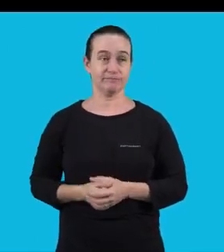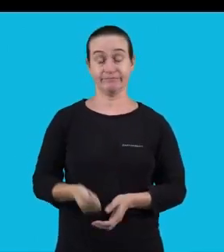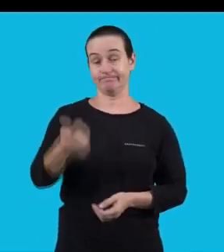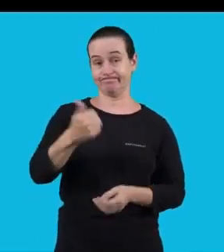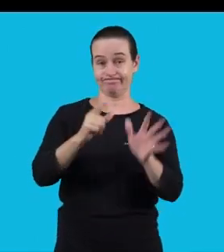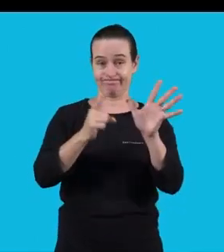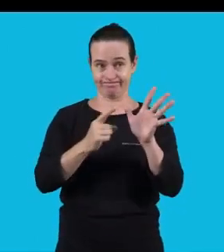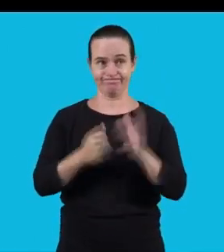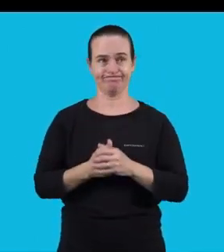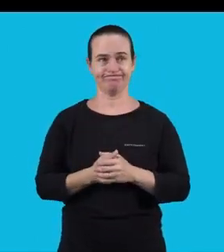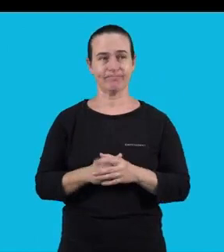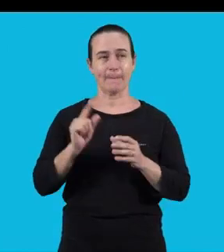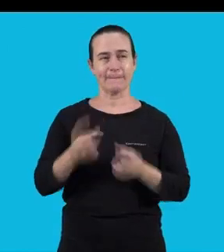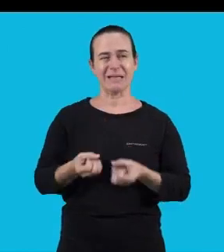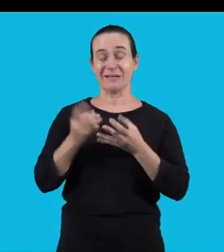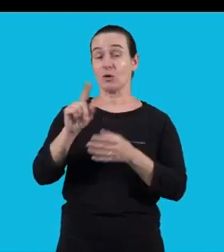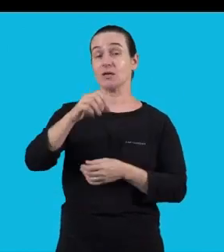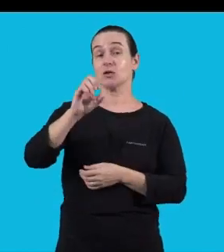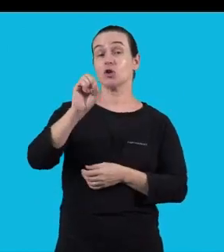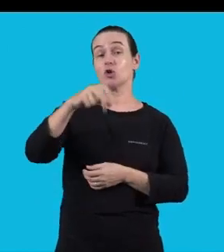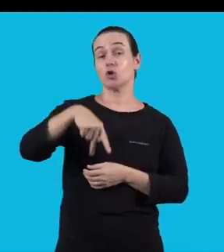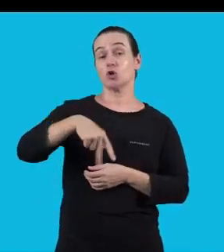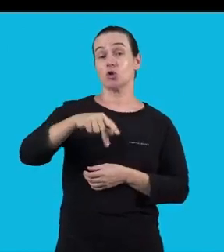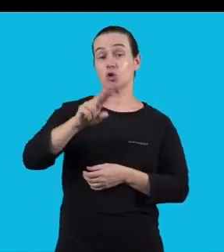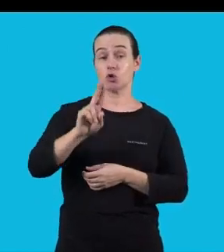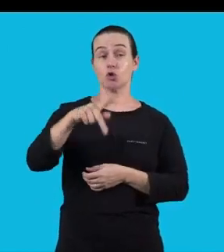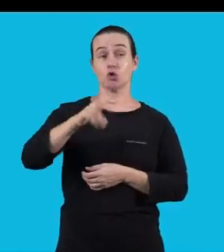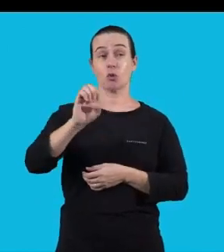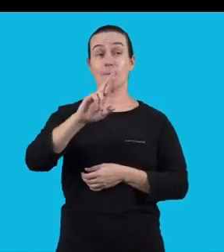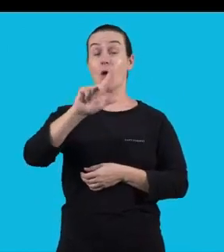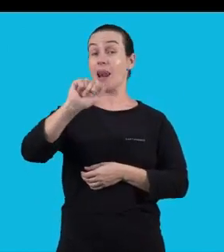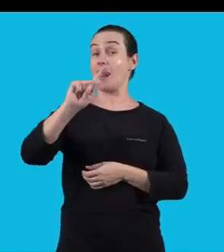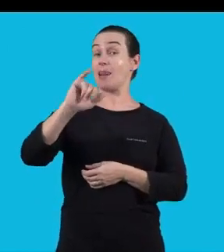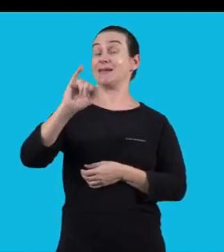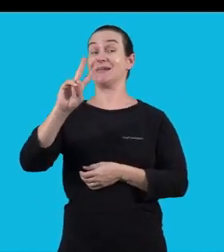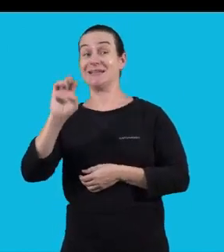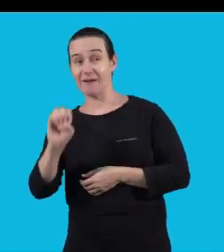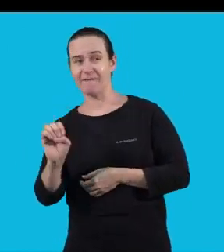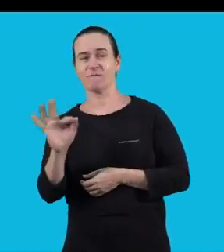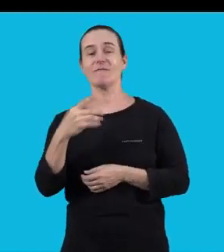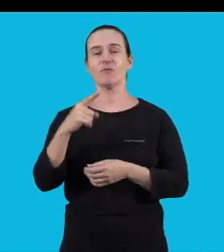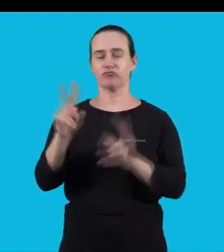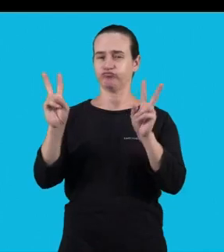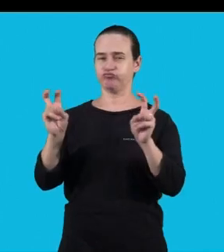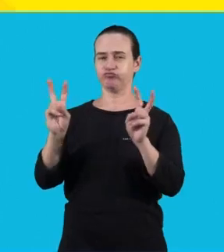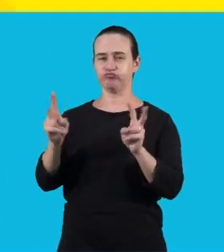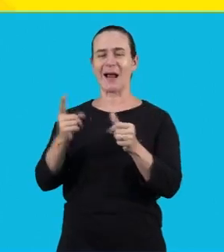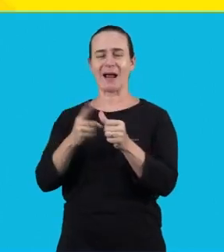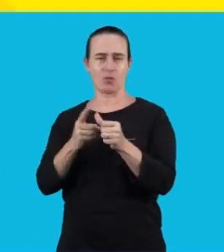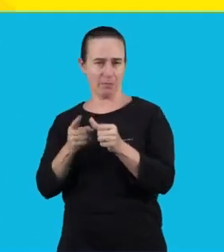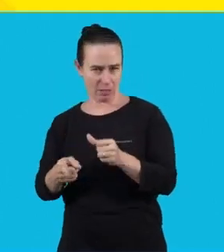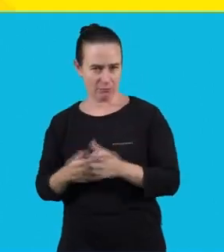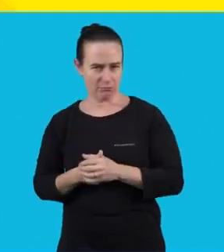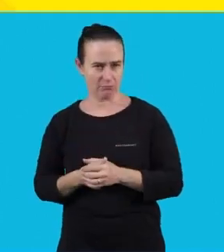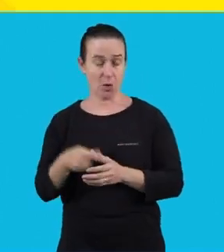Question 5.5. Provide the superlative form of accountable. Remember degrees of comparison? Of course we have